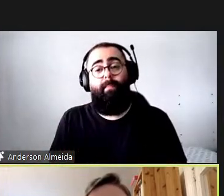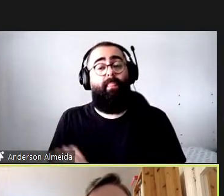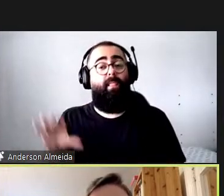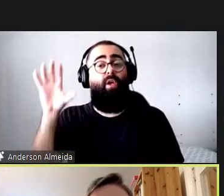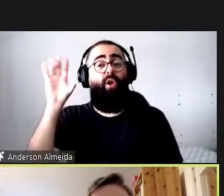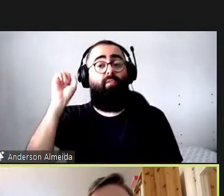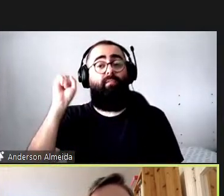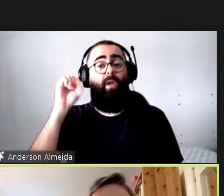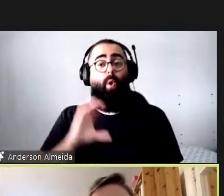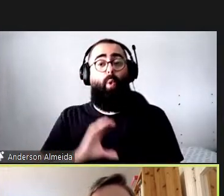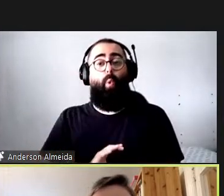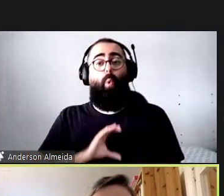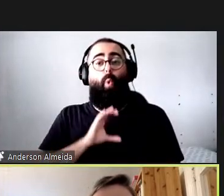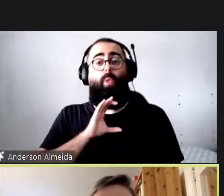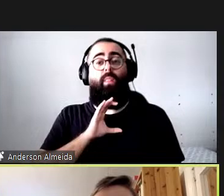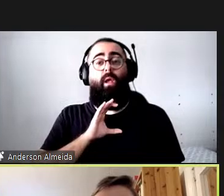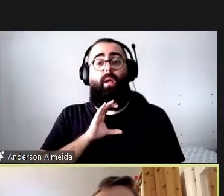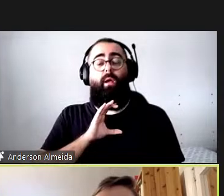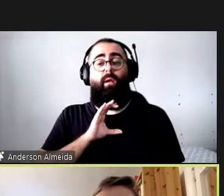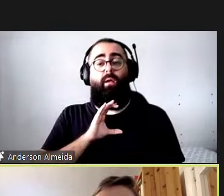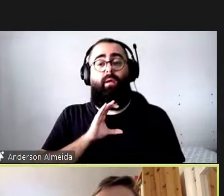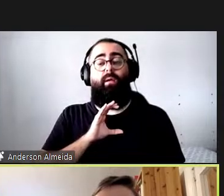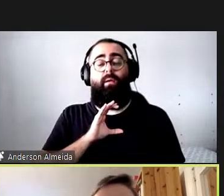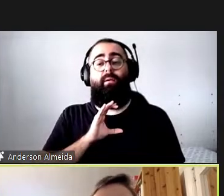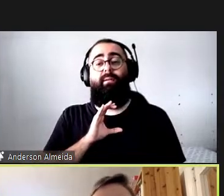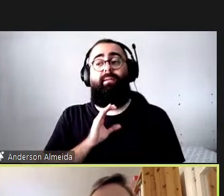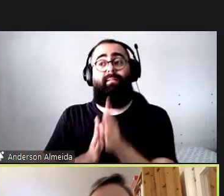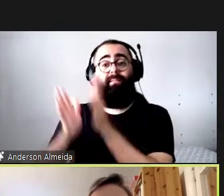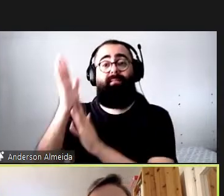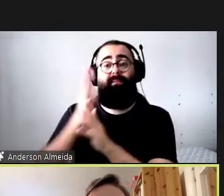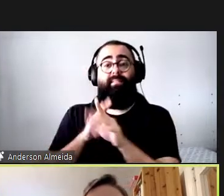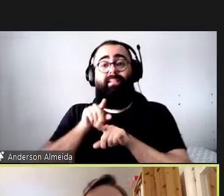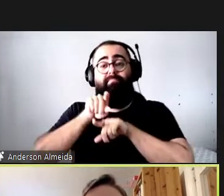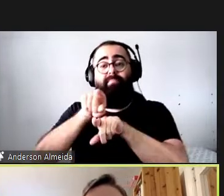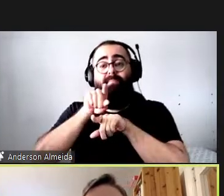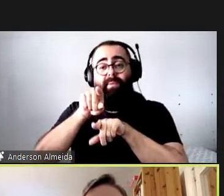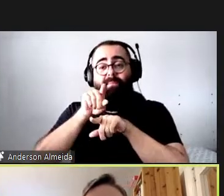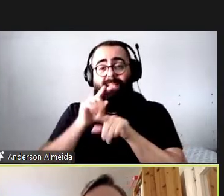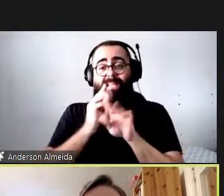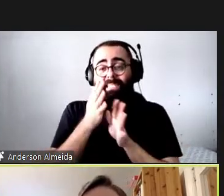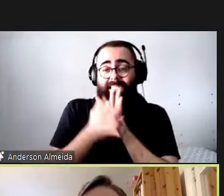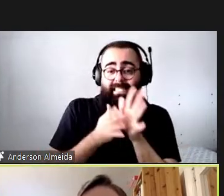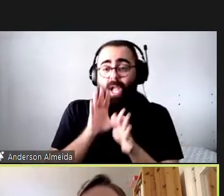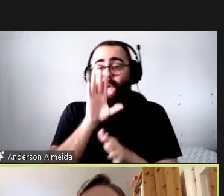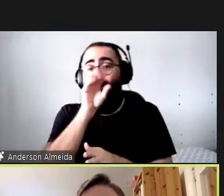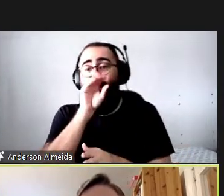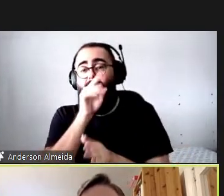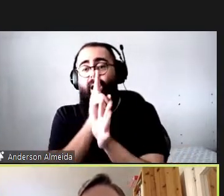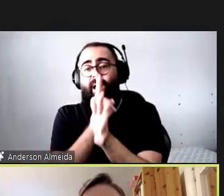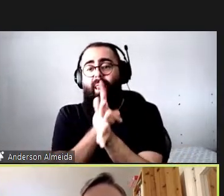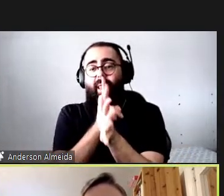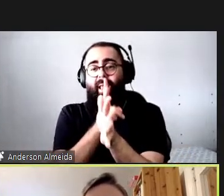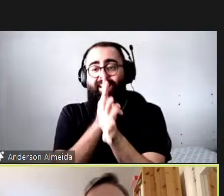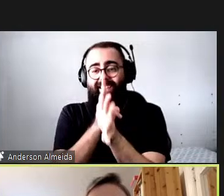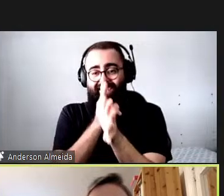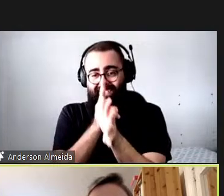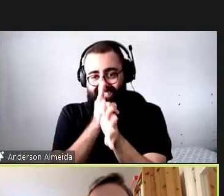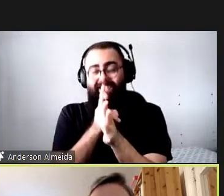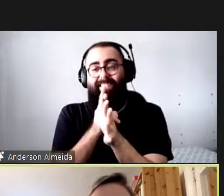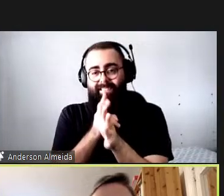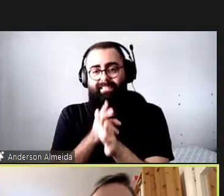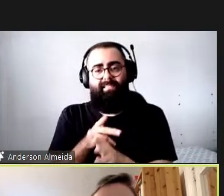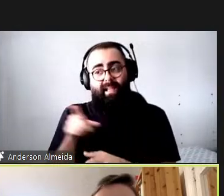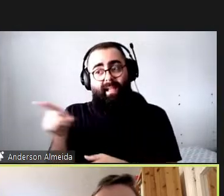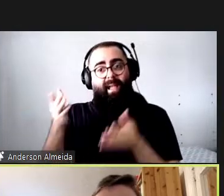What I mean by that are people who are fluent in both language modalities, people who